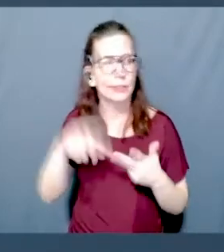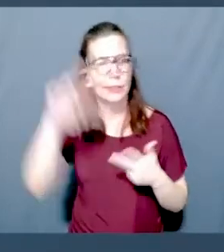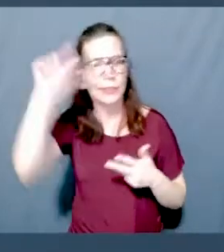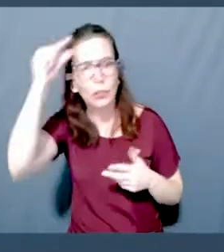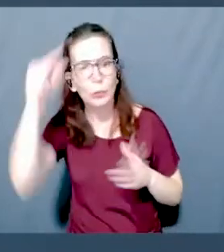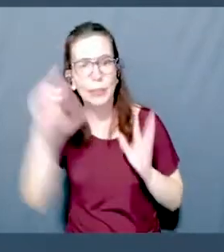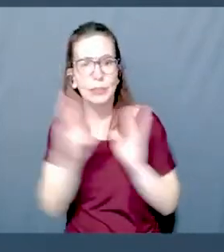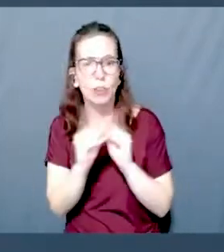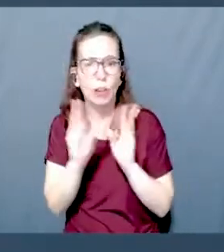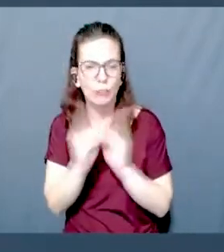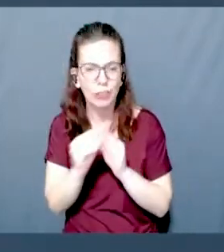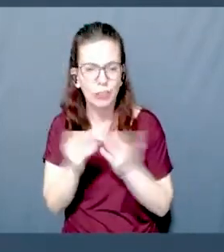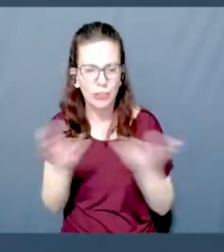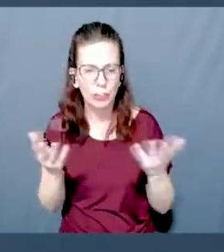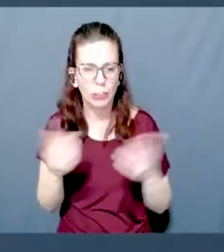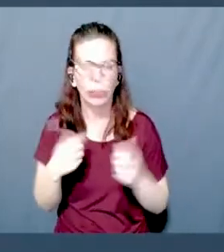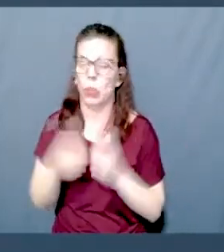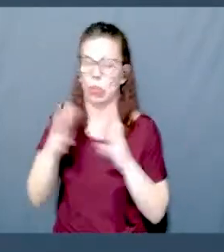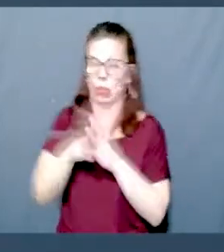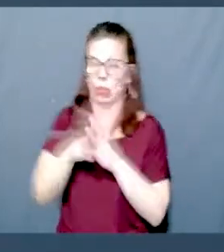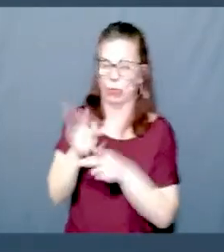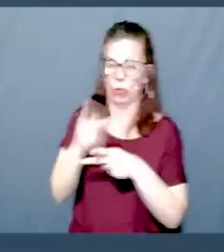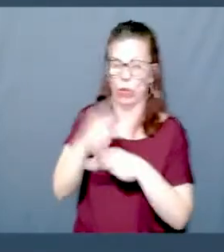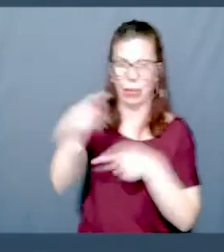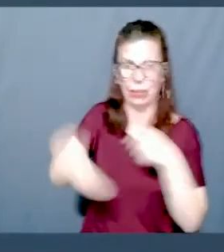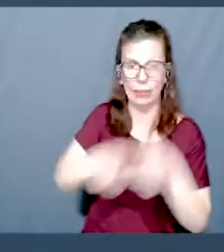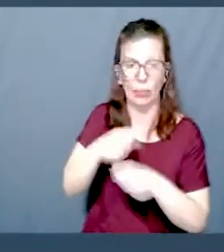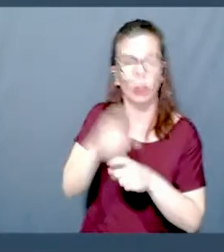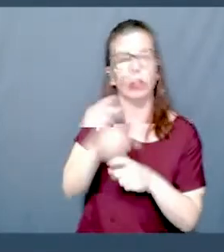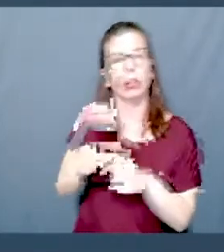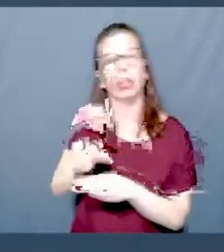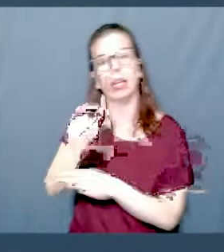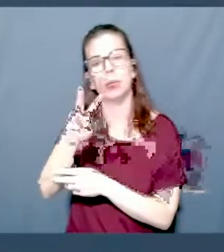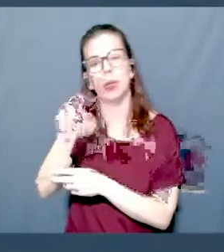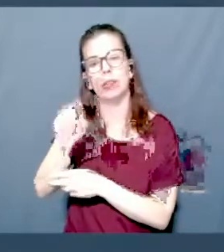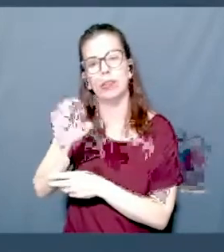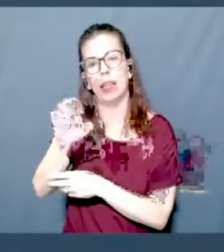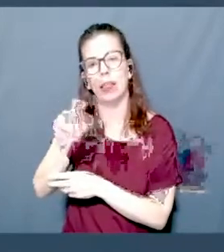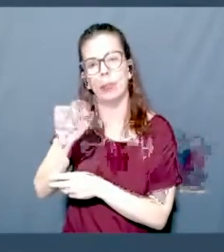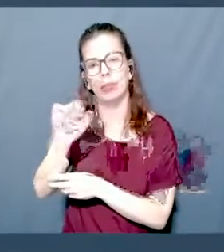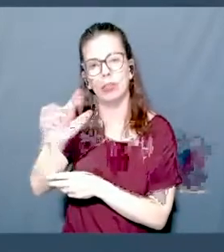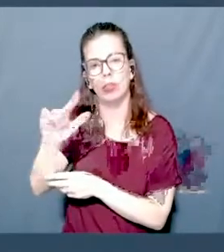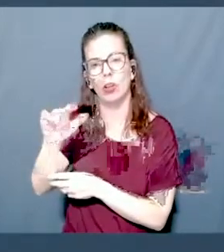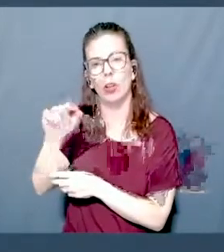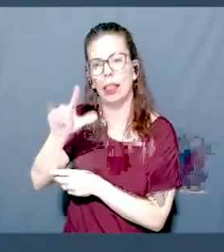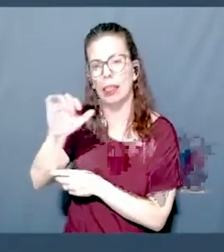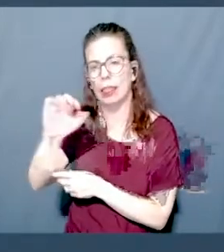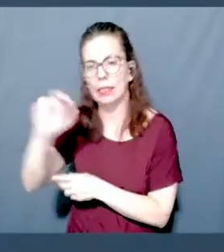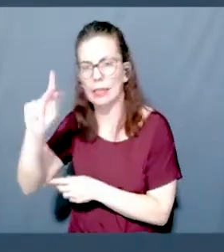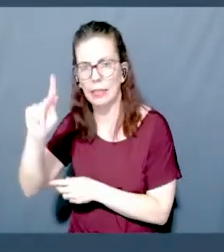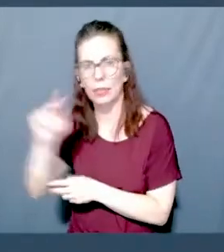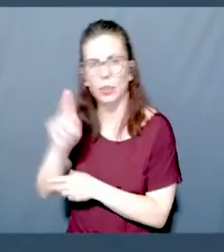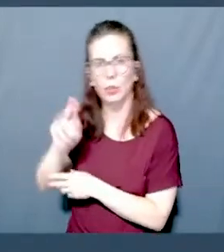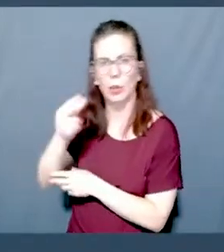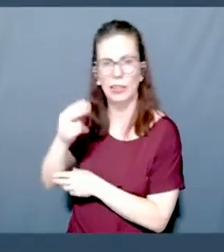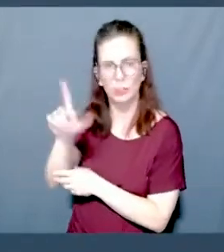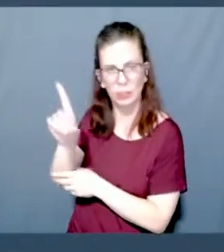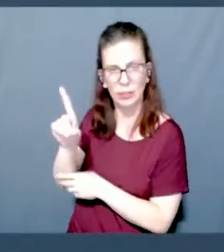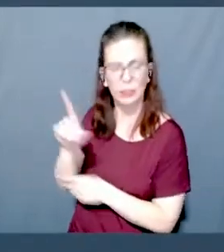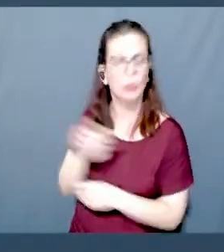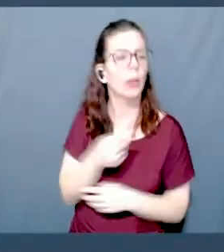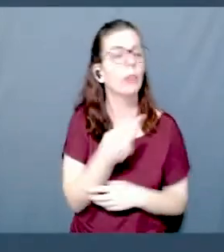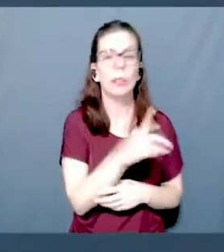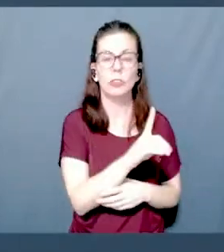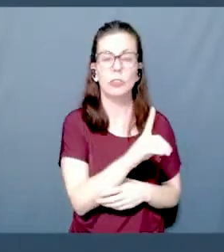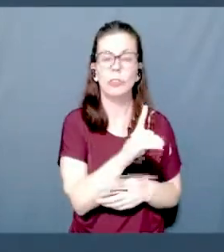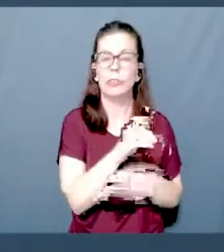We launched a product this year called AWS Elemental Link UHD. Okay. We actually created the HD version of this in 2020,